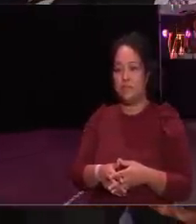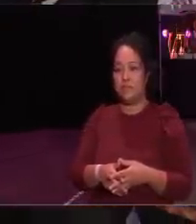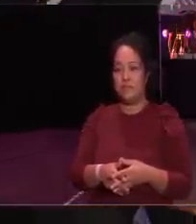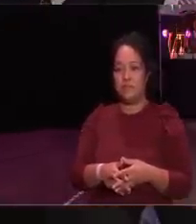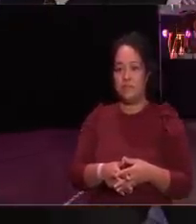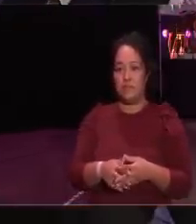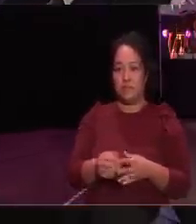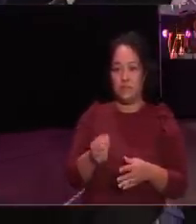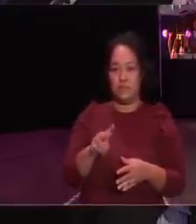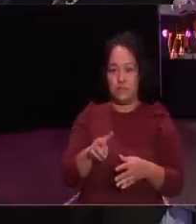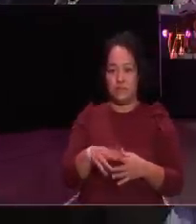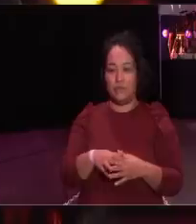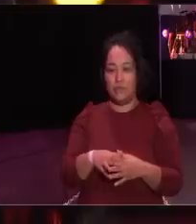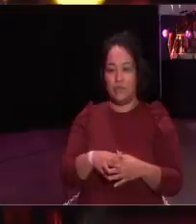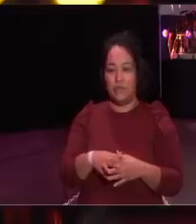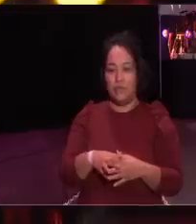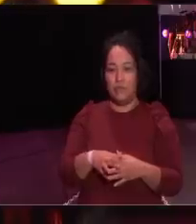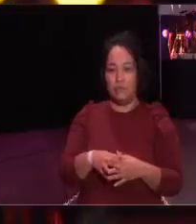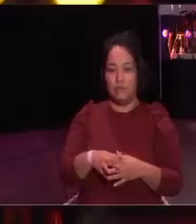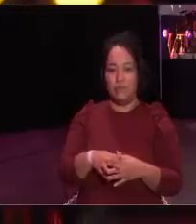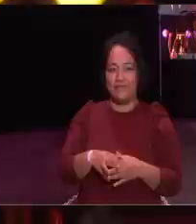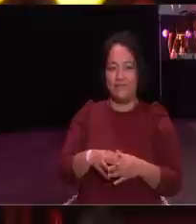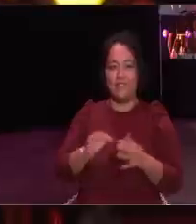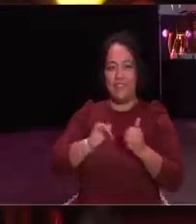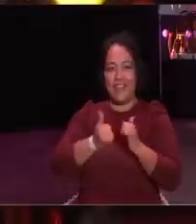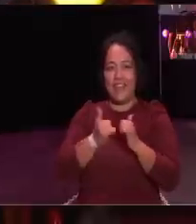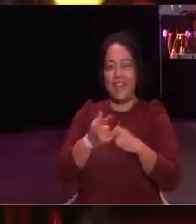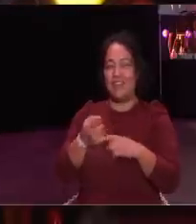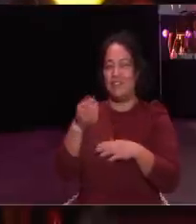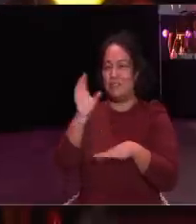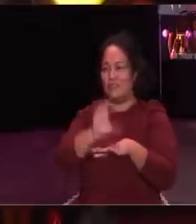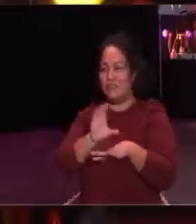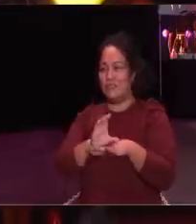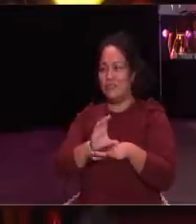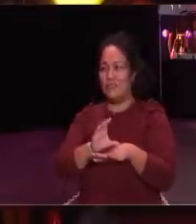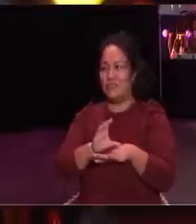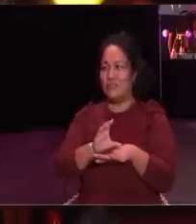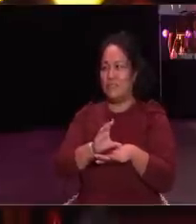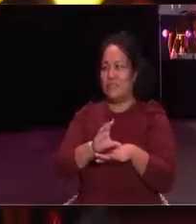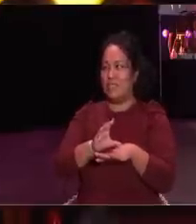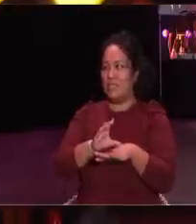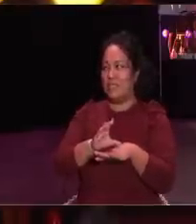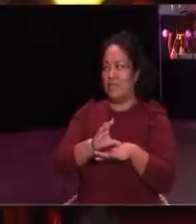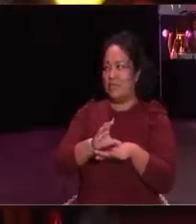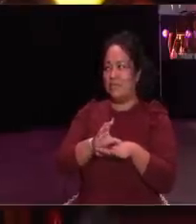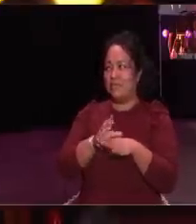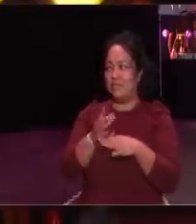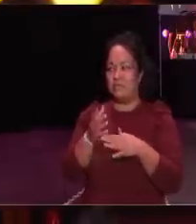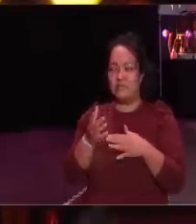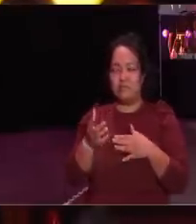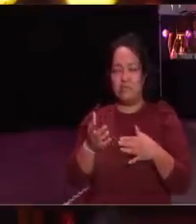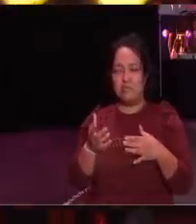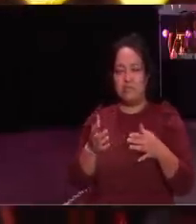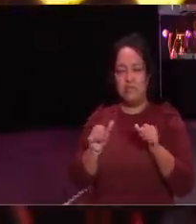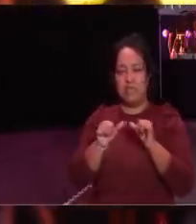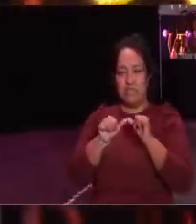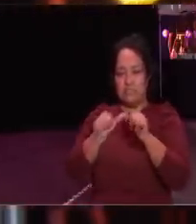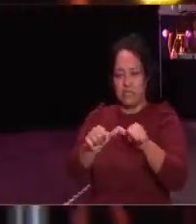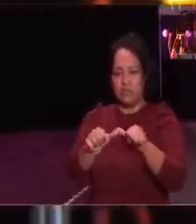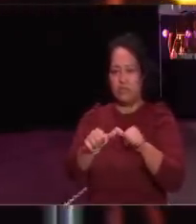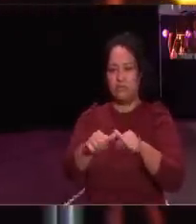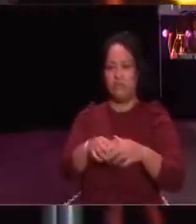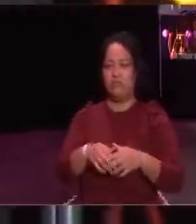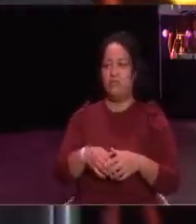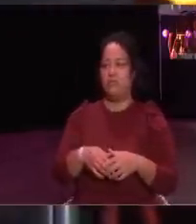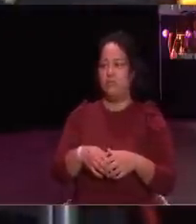Pero, ¿cómo aguantaba la iglesia esto? But how can the church withstand all of this? Imagina, estaba en otro culto. Can you imagine